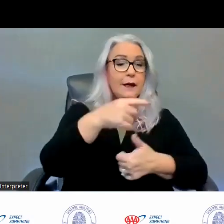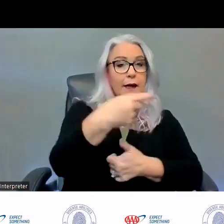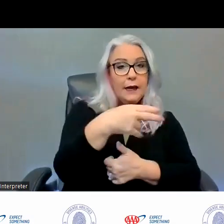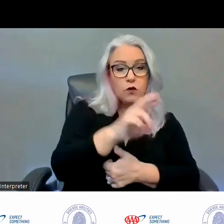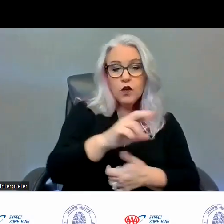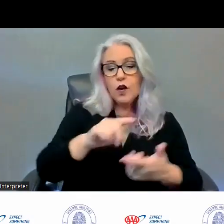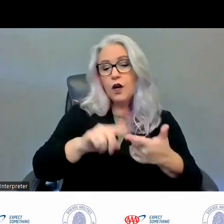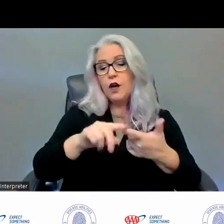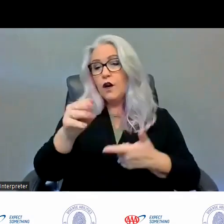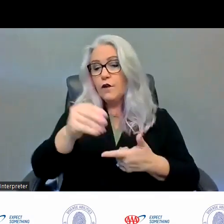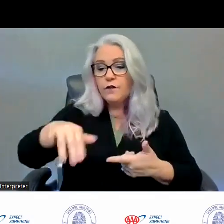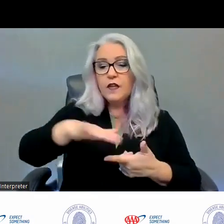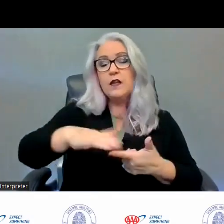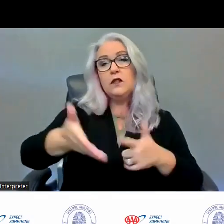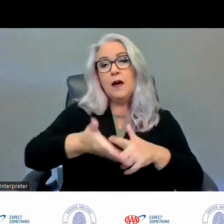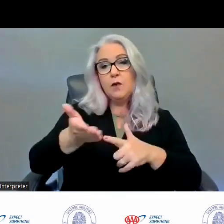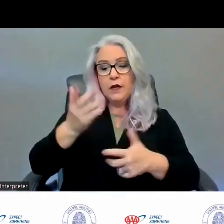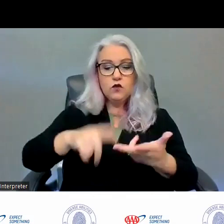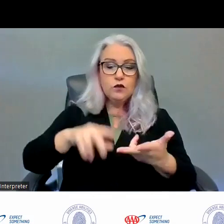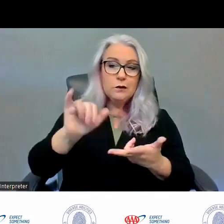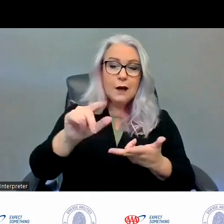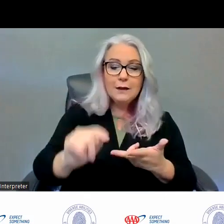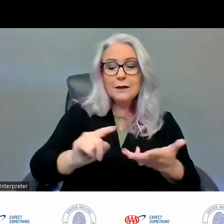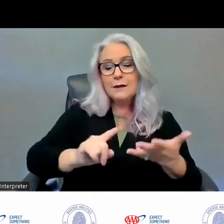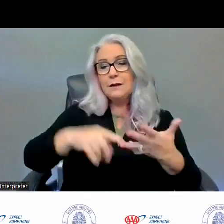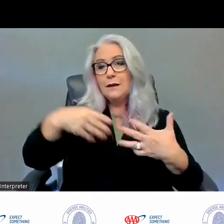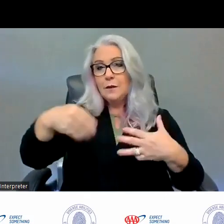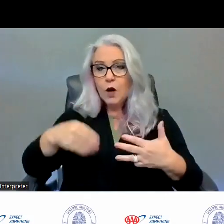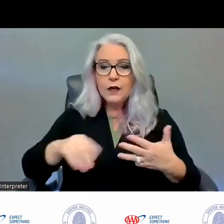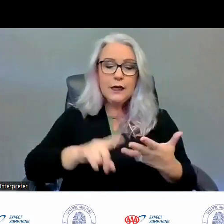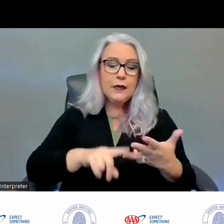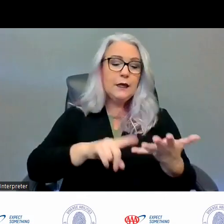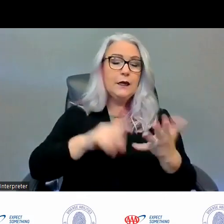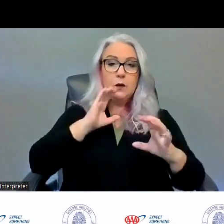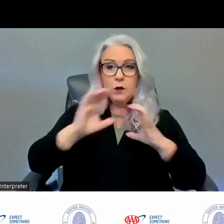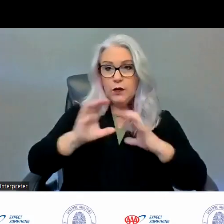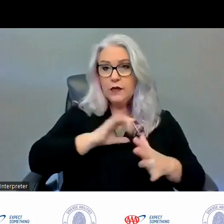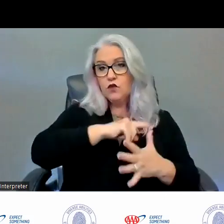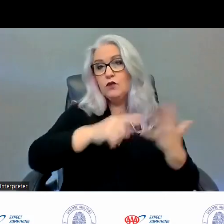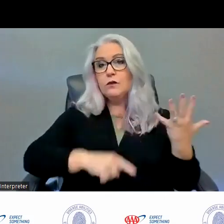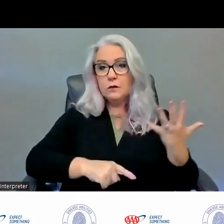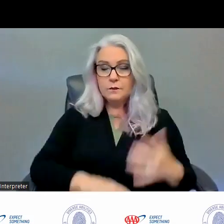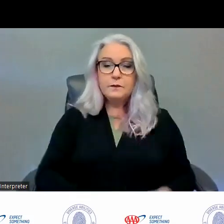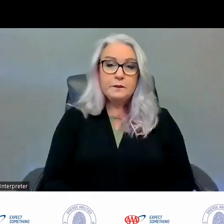operations, IT, finance, marketing, communications, etc.